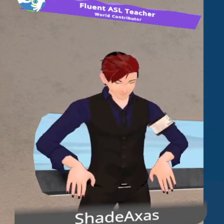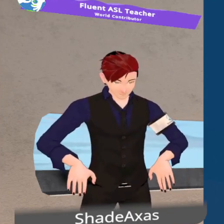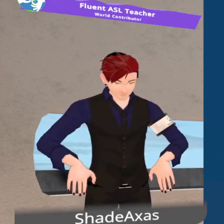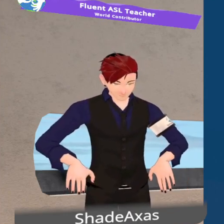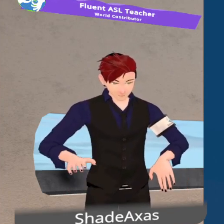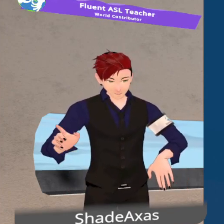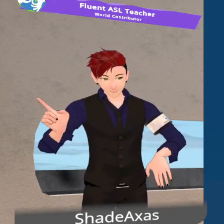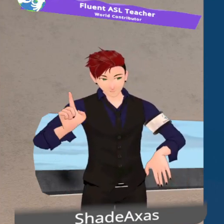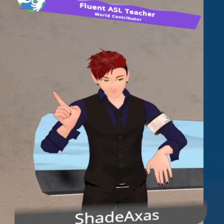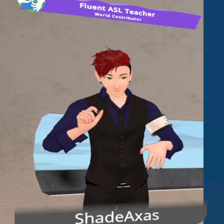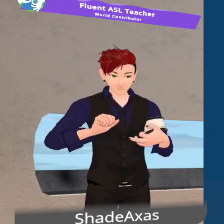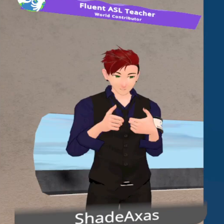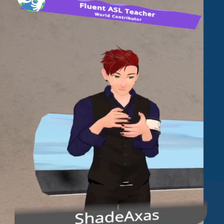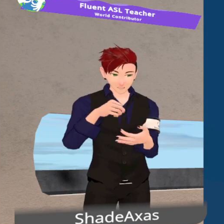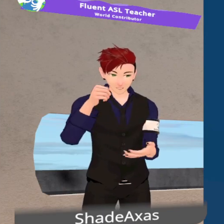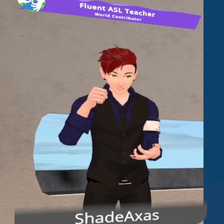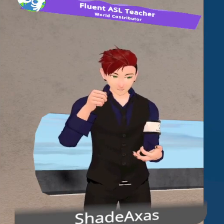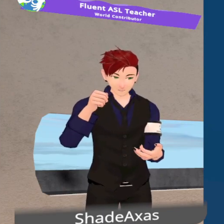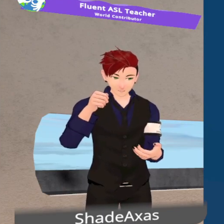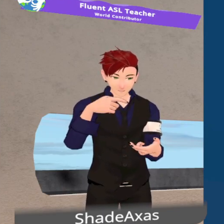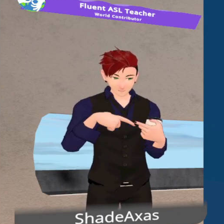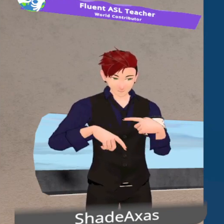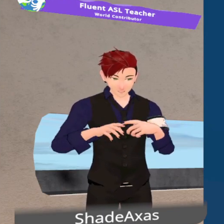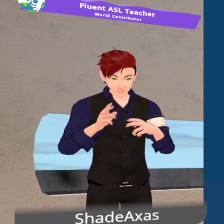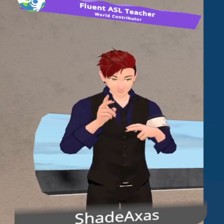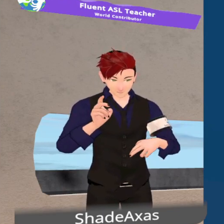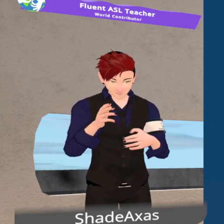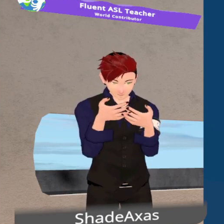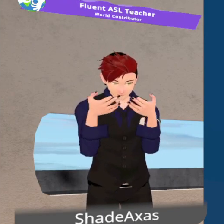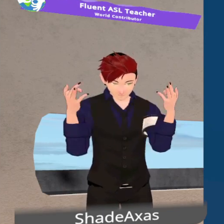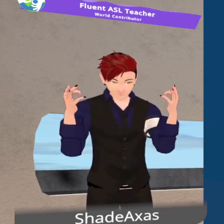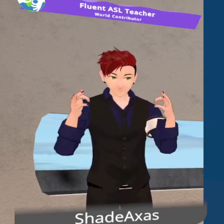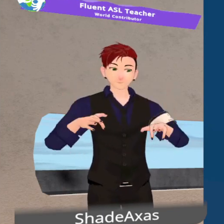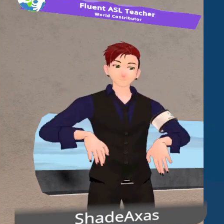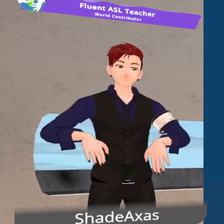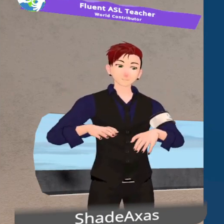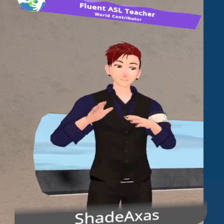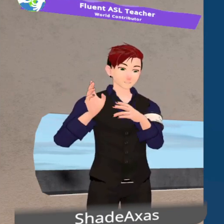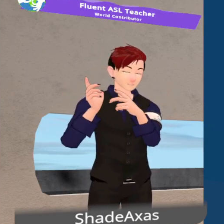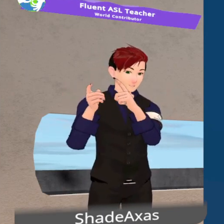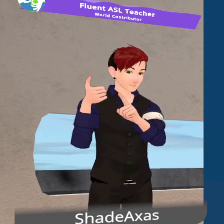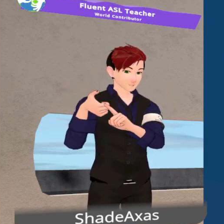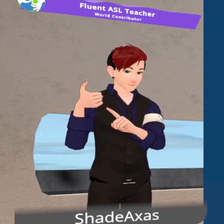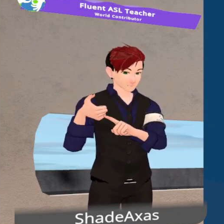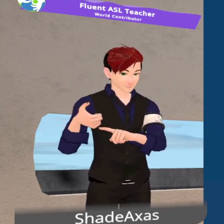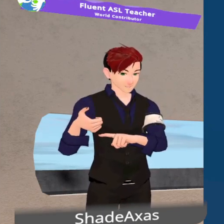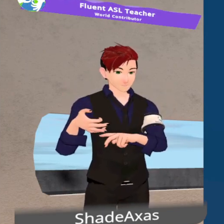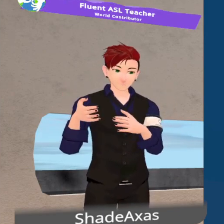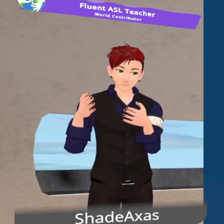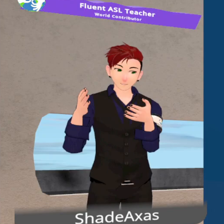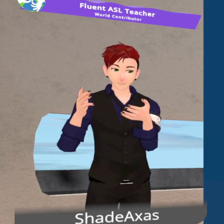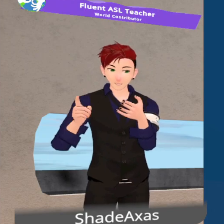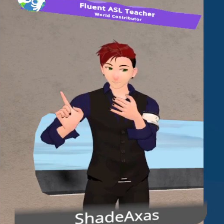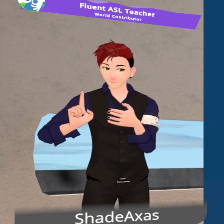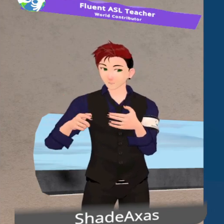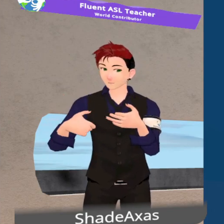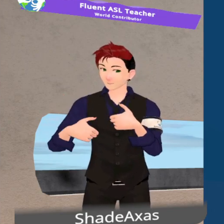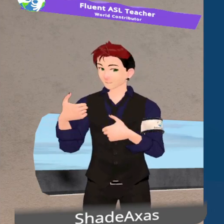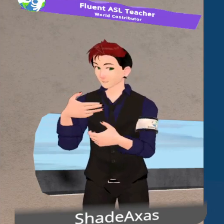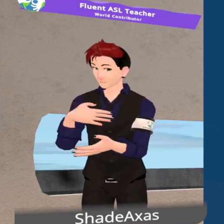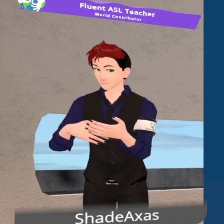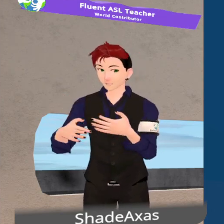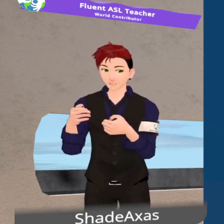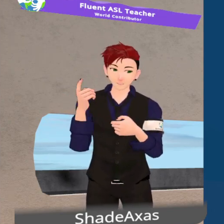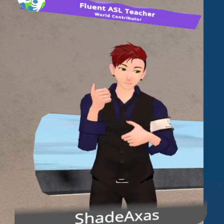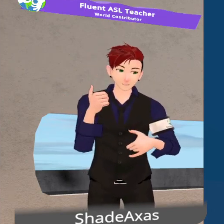community. Where and how to learn sign in VR, and then the Discord itself, because that's where